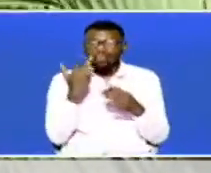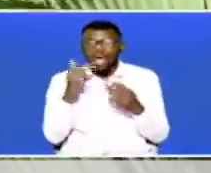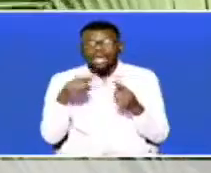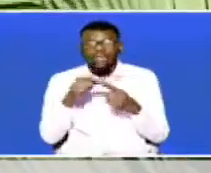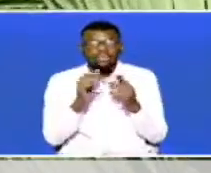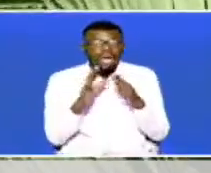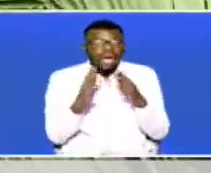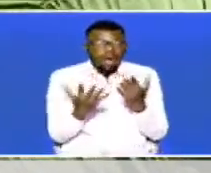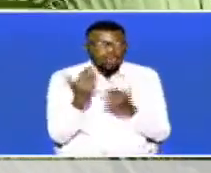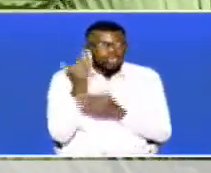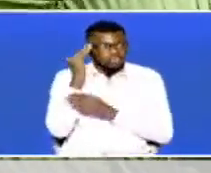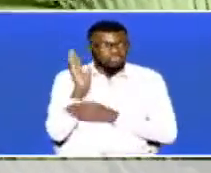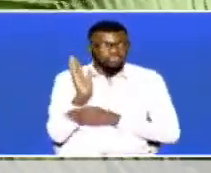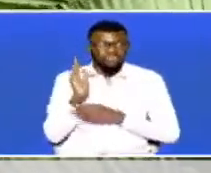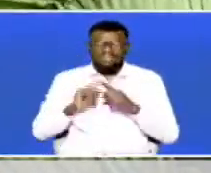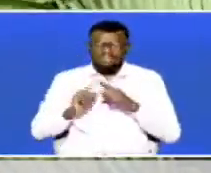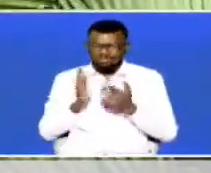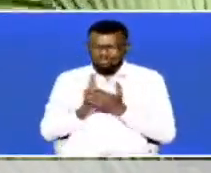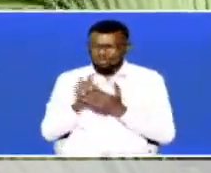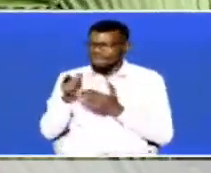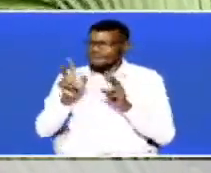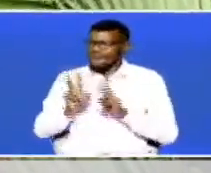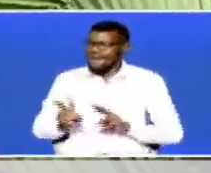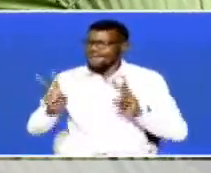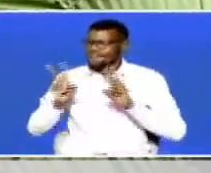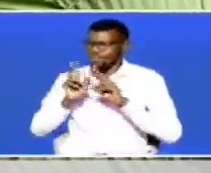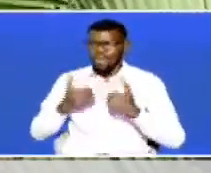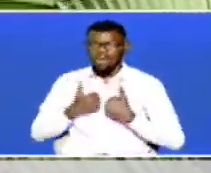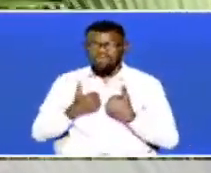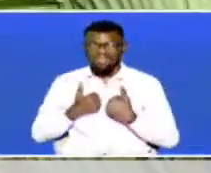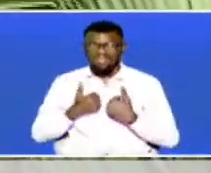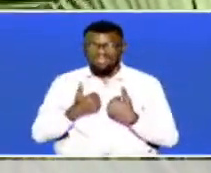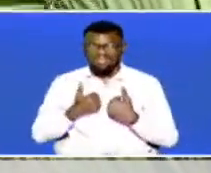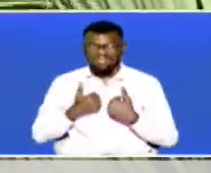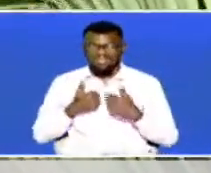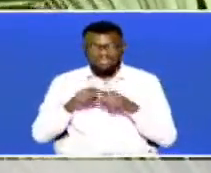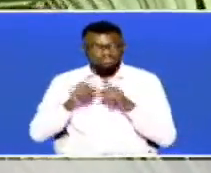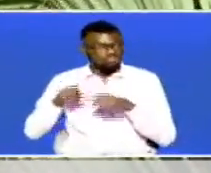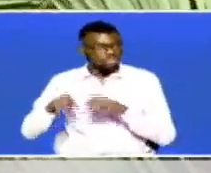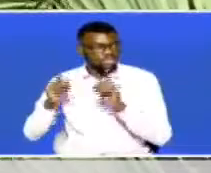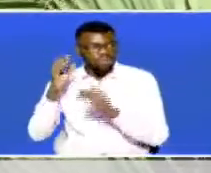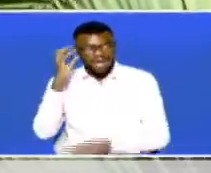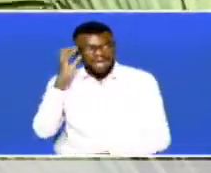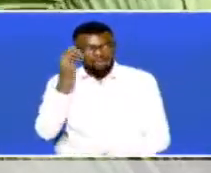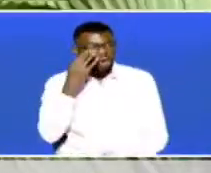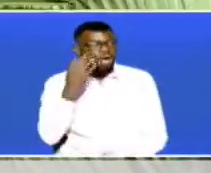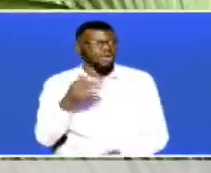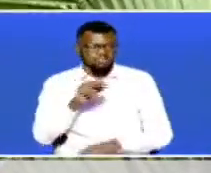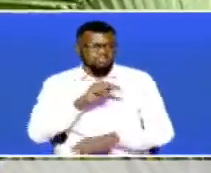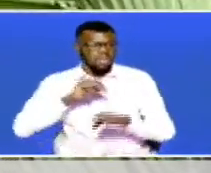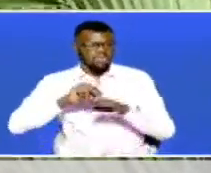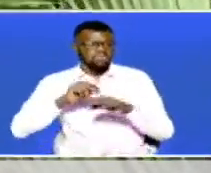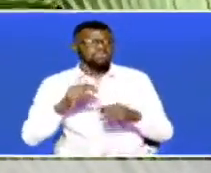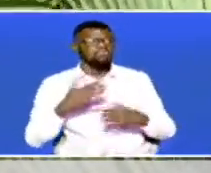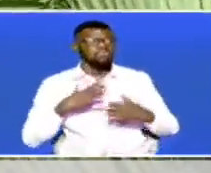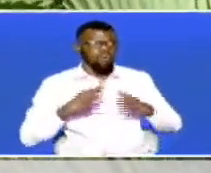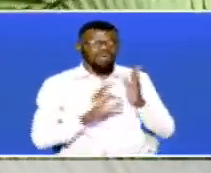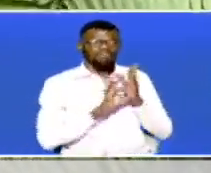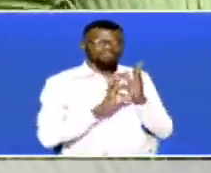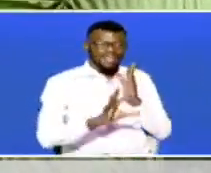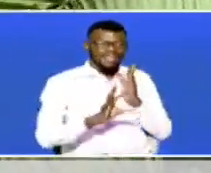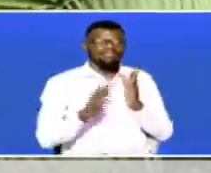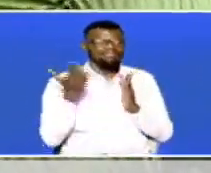do not see how you cannot see the value of Martha. And one of the values of Martha is, of course, she's a national figure. She has vied for